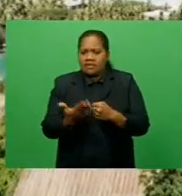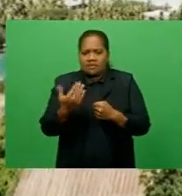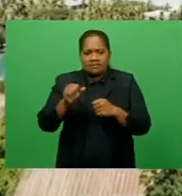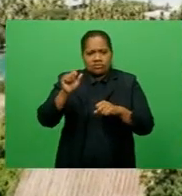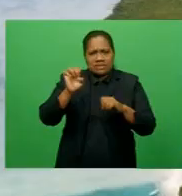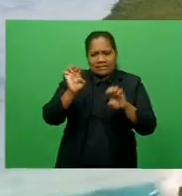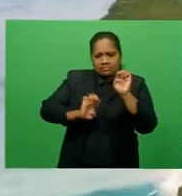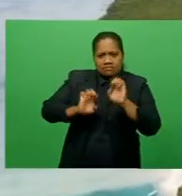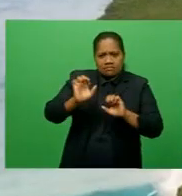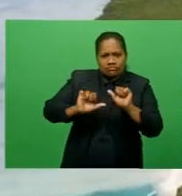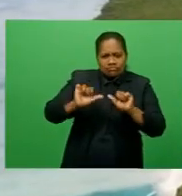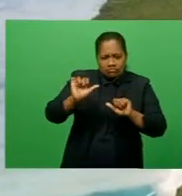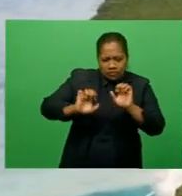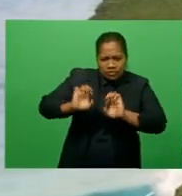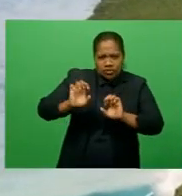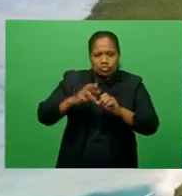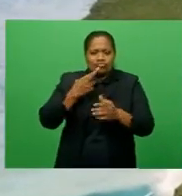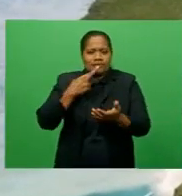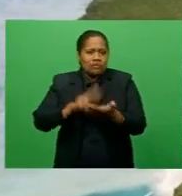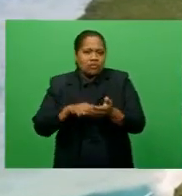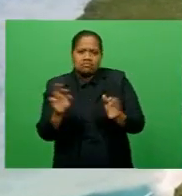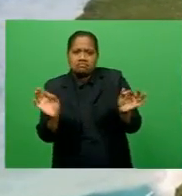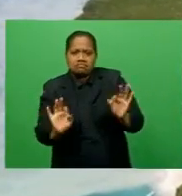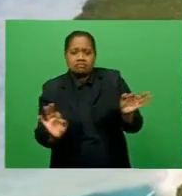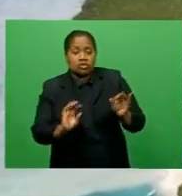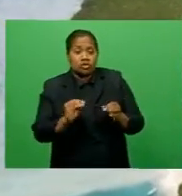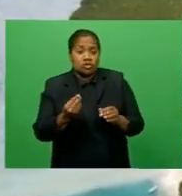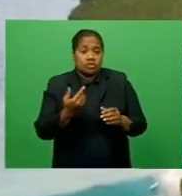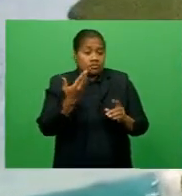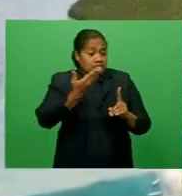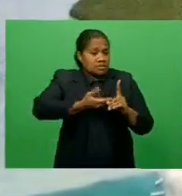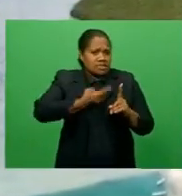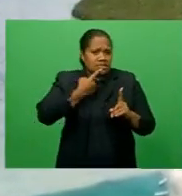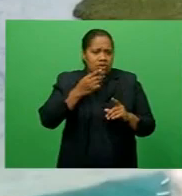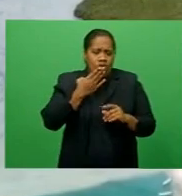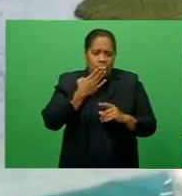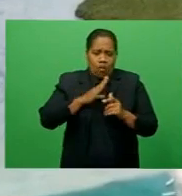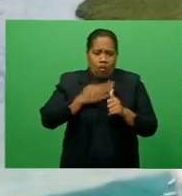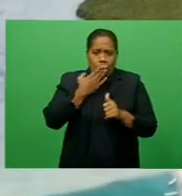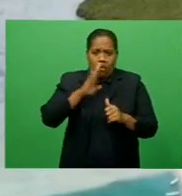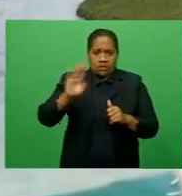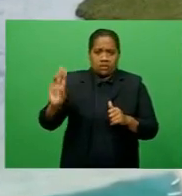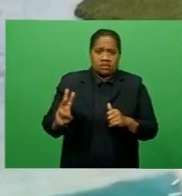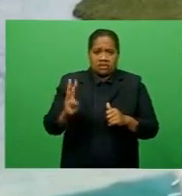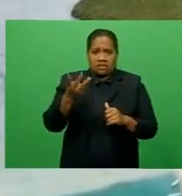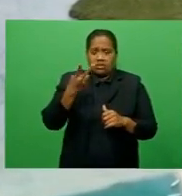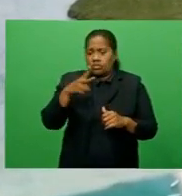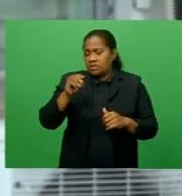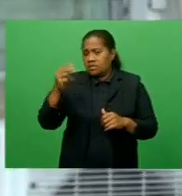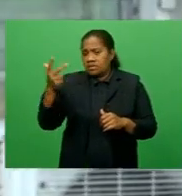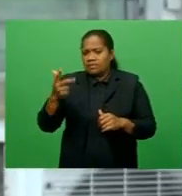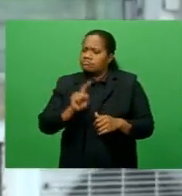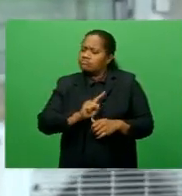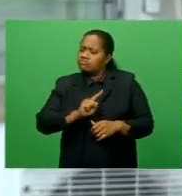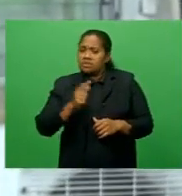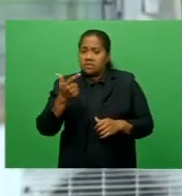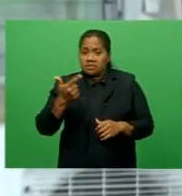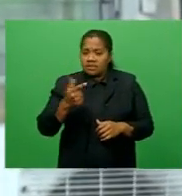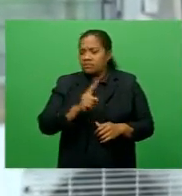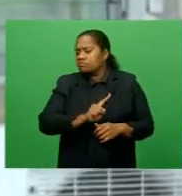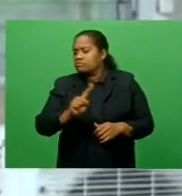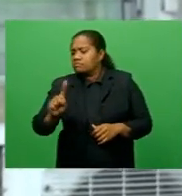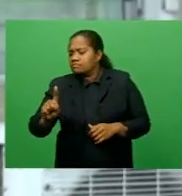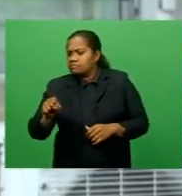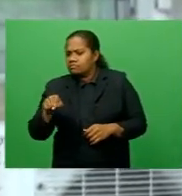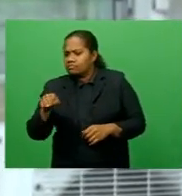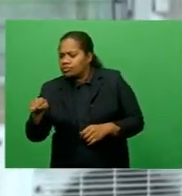report. In court today, Tokalau said on August 1st, 2017, she visited the site, and back then there was no